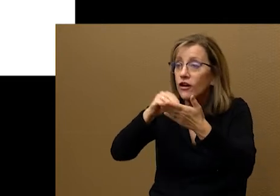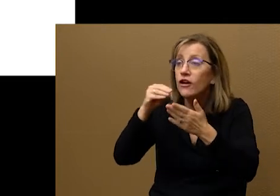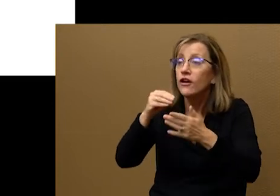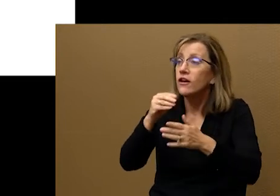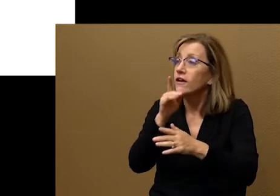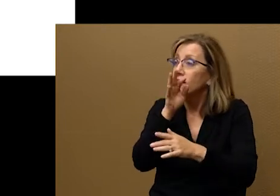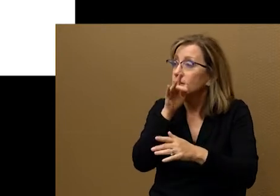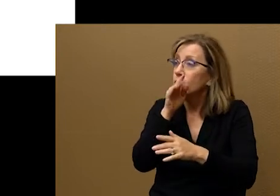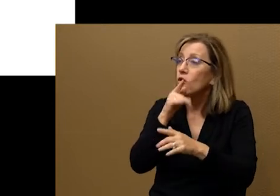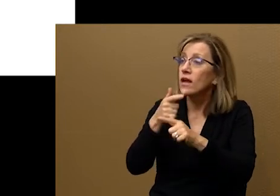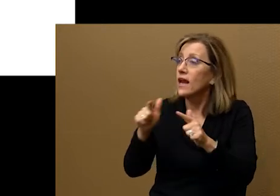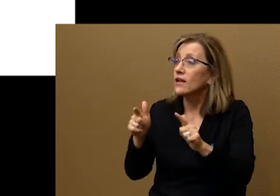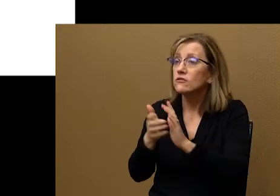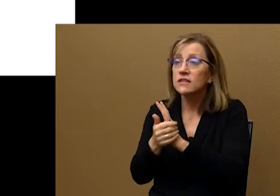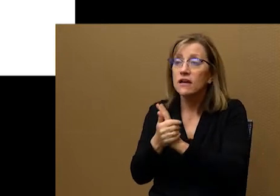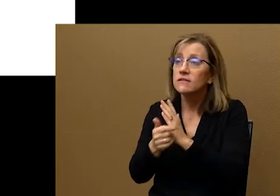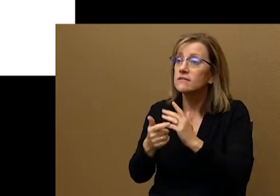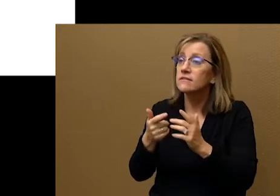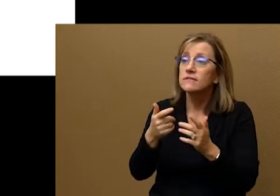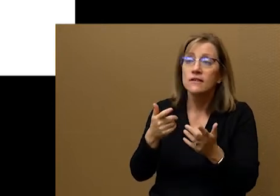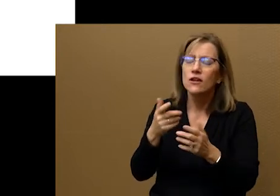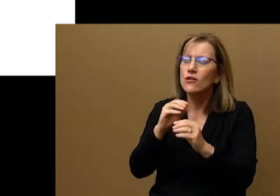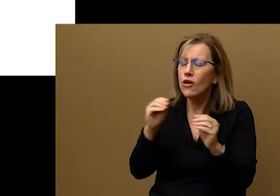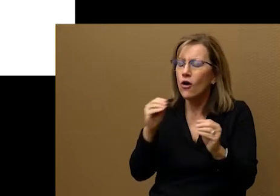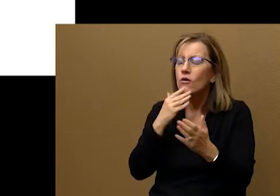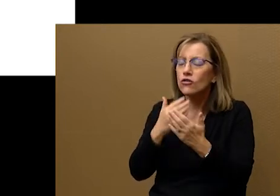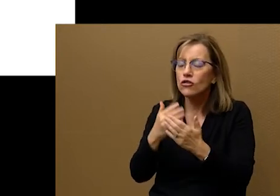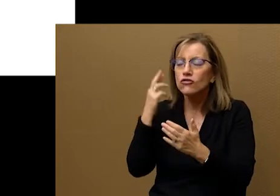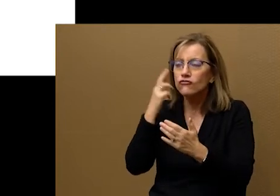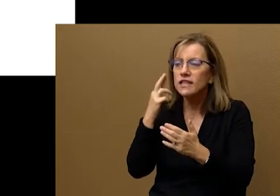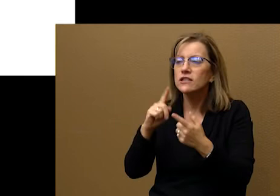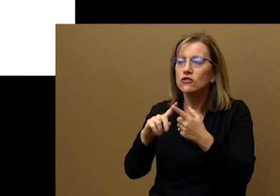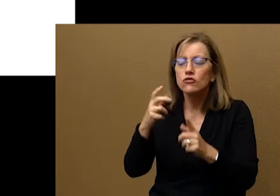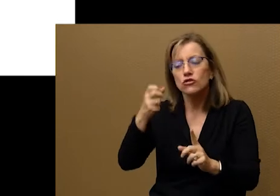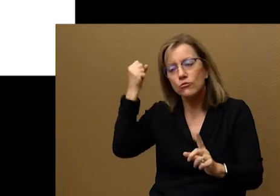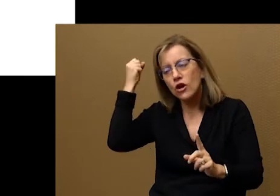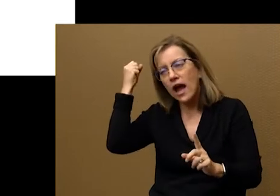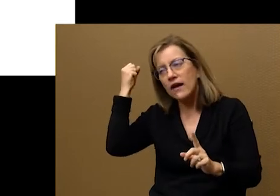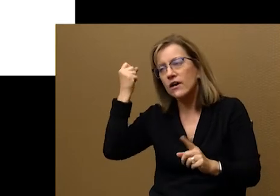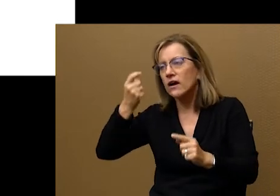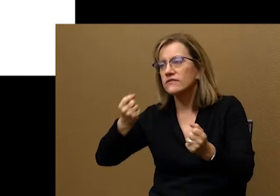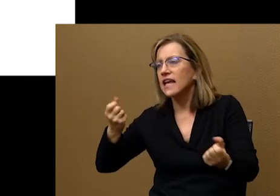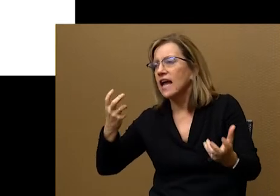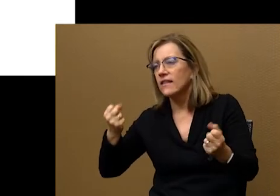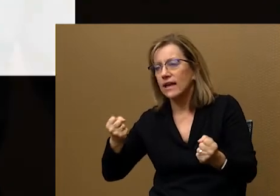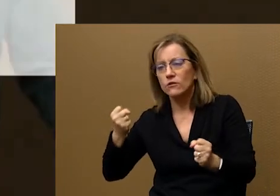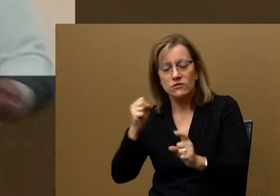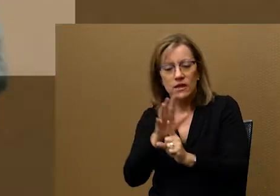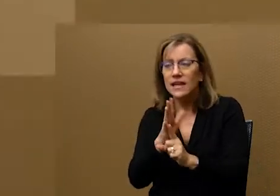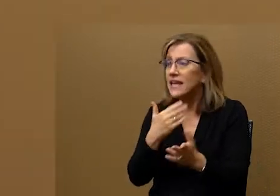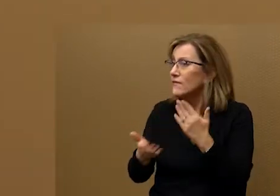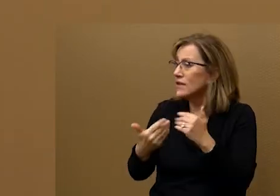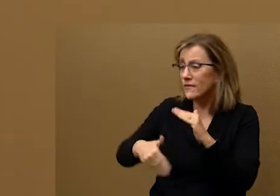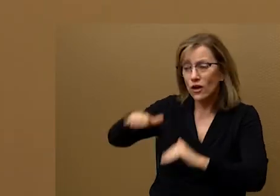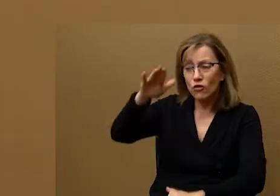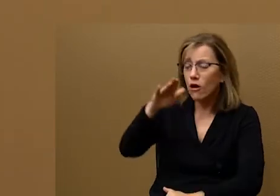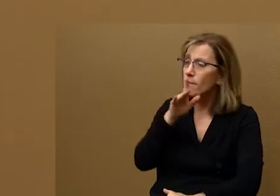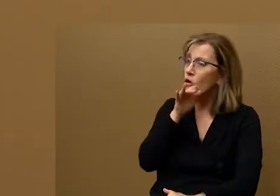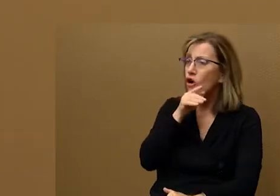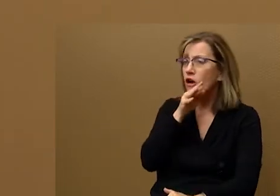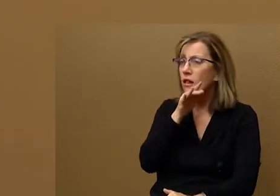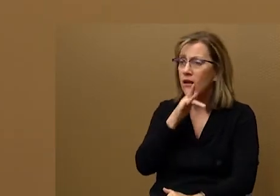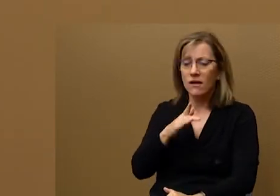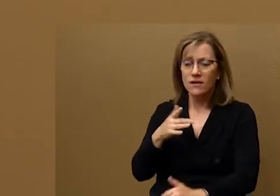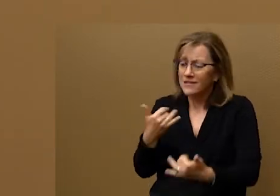spoken language skills. There is no good reason to deprive a deaf child of sign language exposure. Even if the child is going to grow up